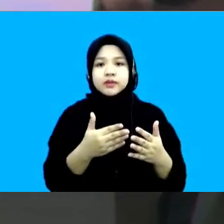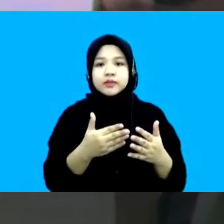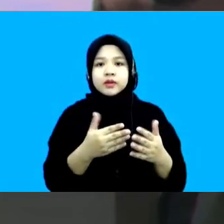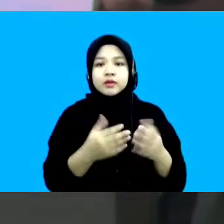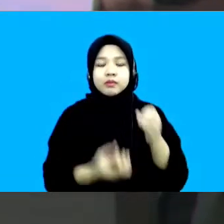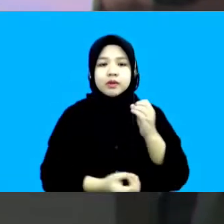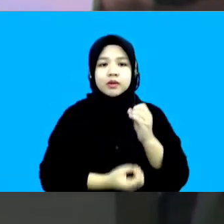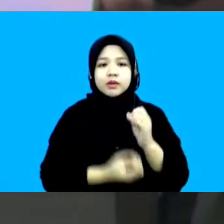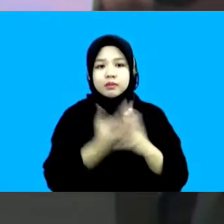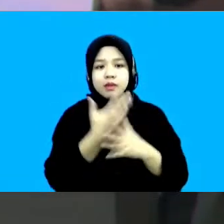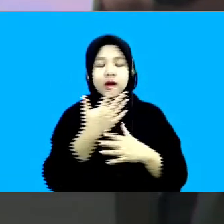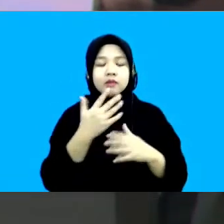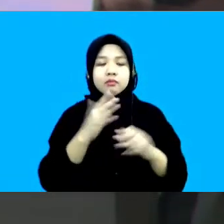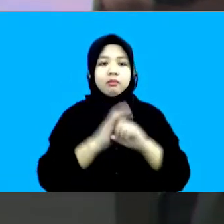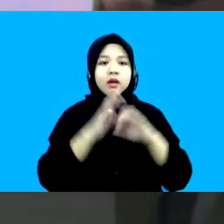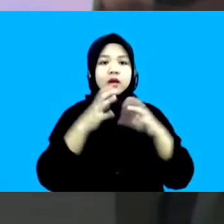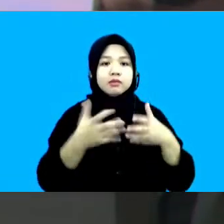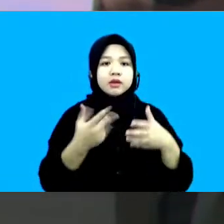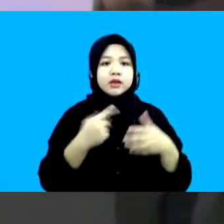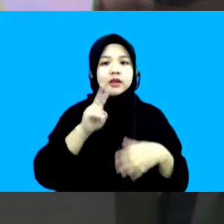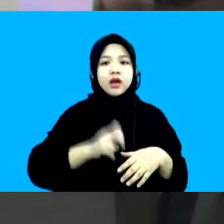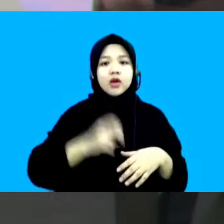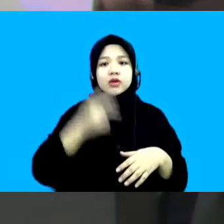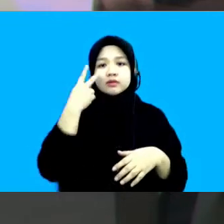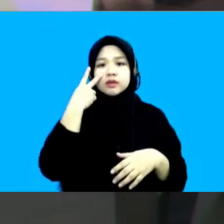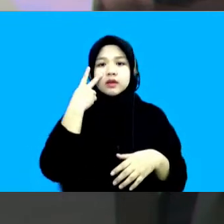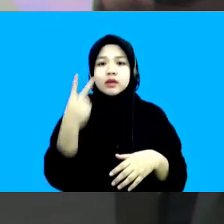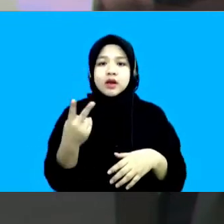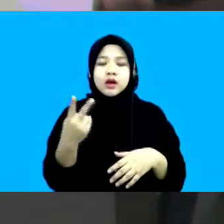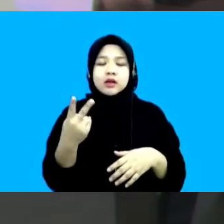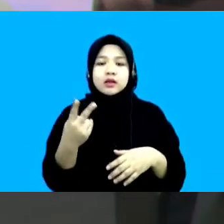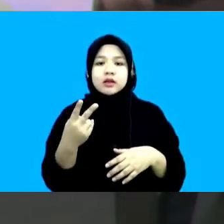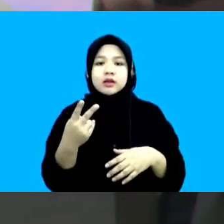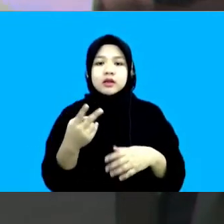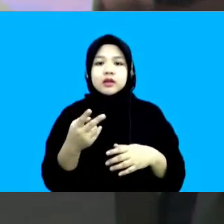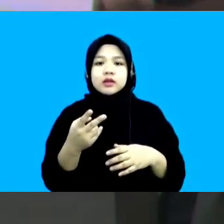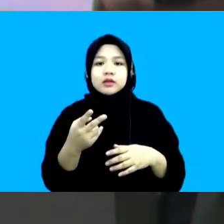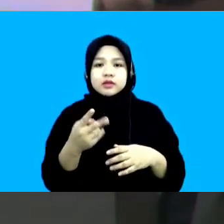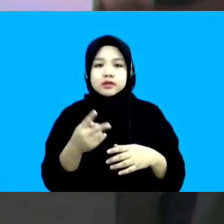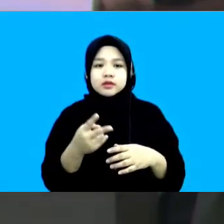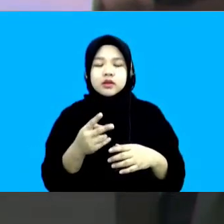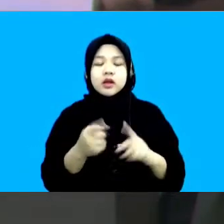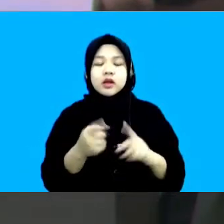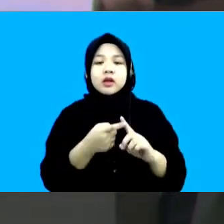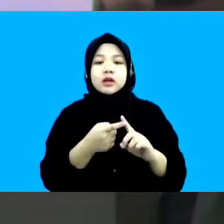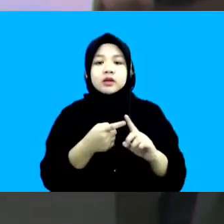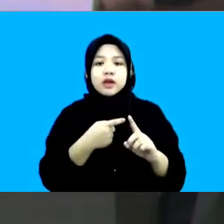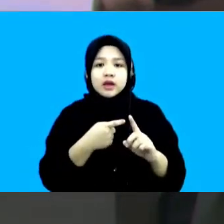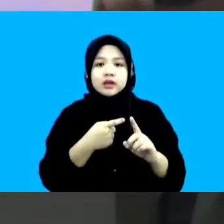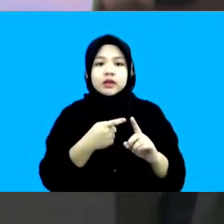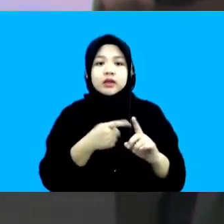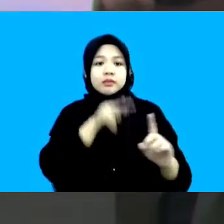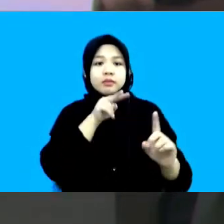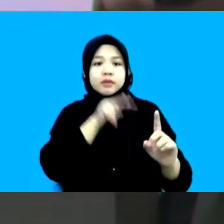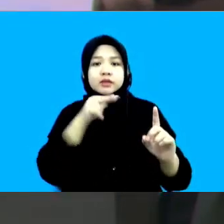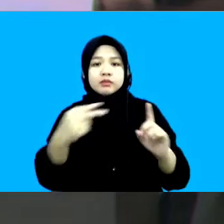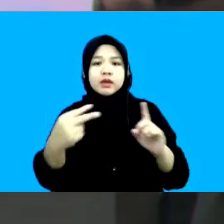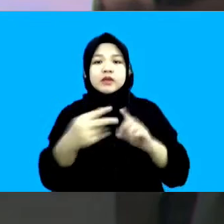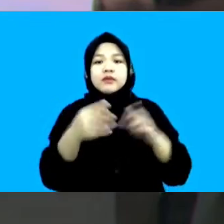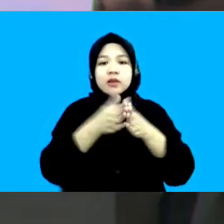the multi-dimensional poverty index, is very important for all of us, especially after the